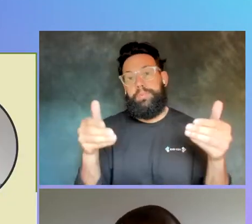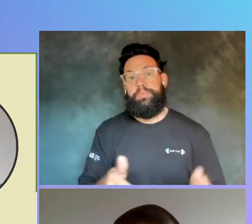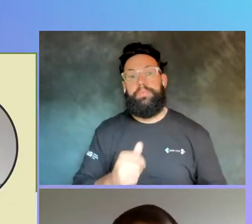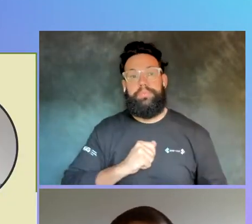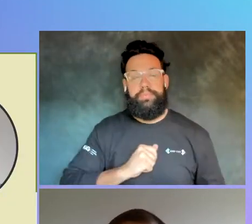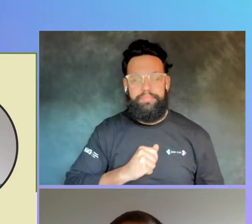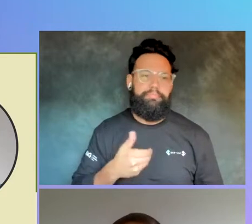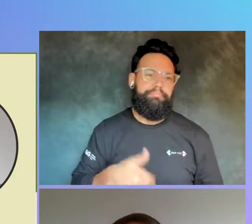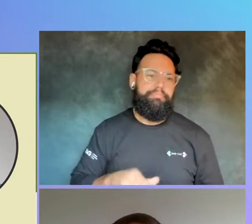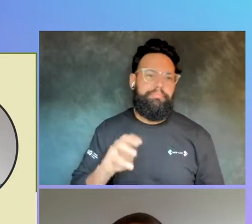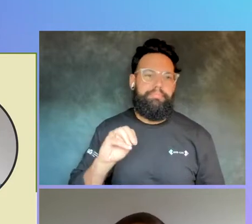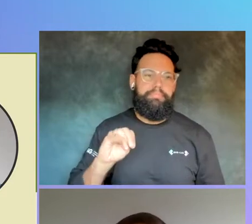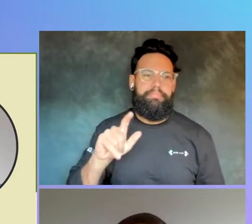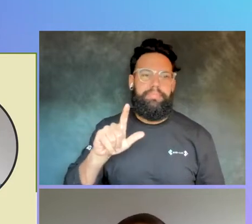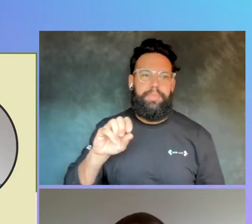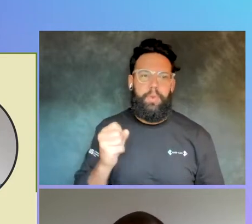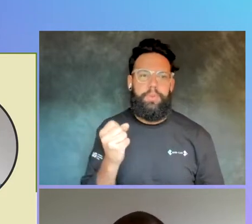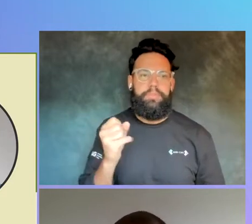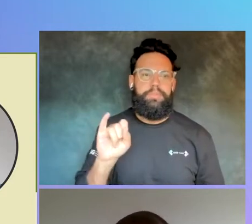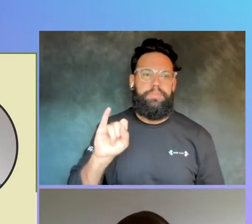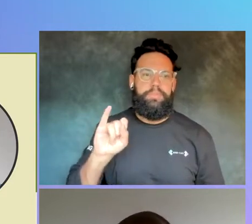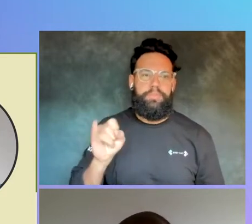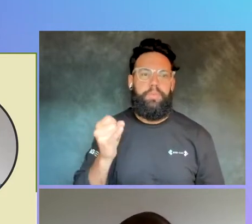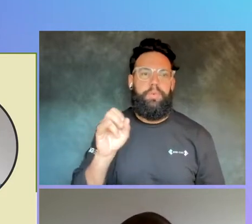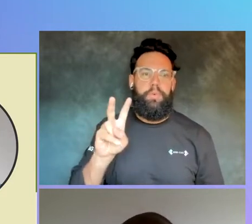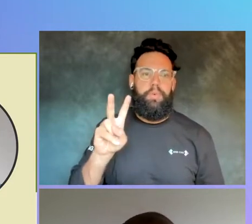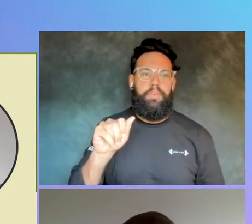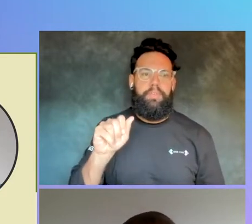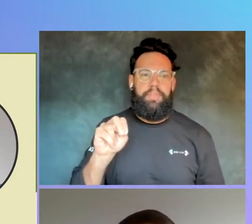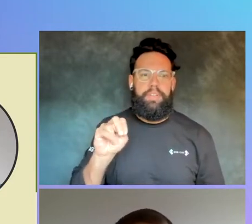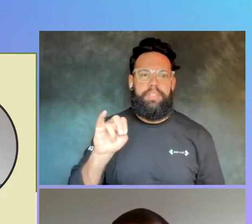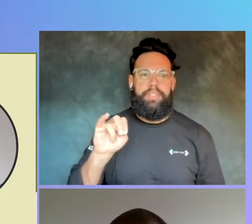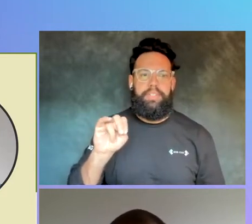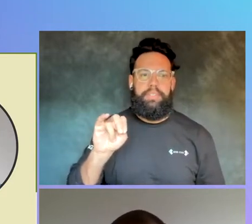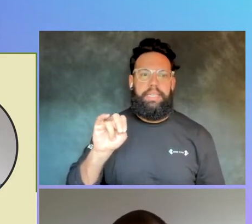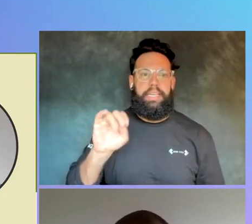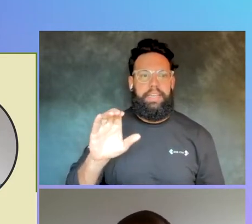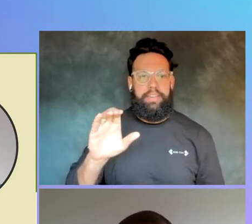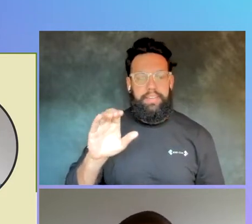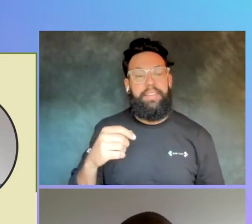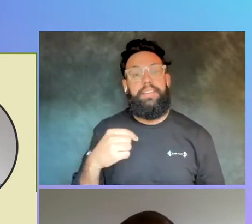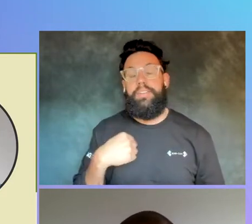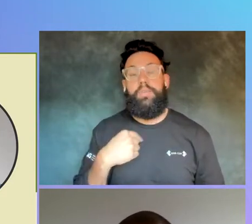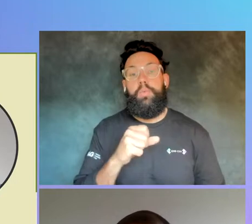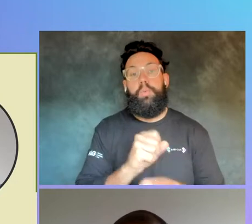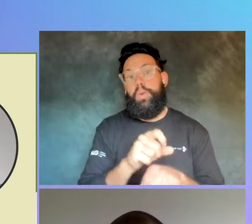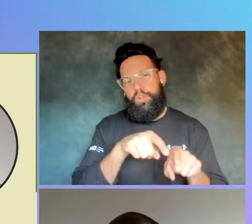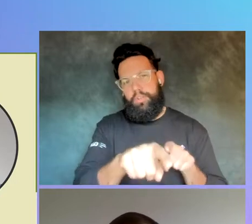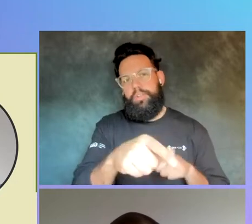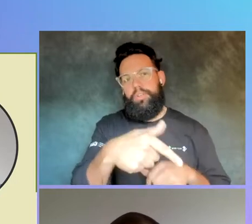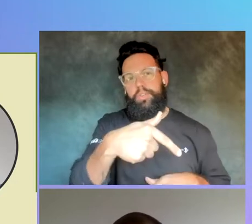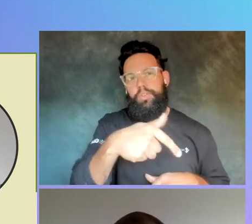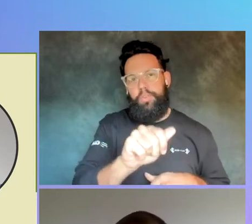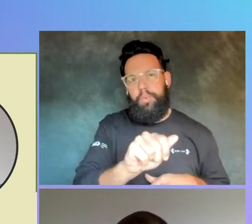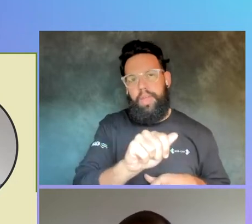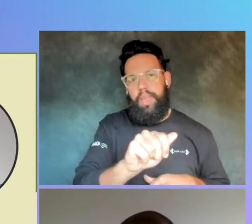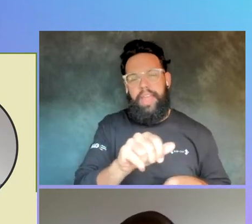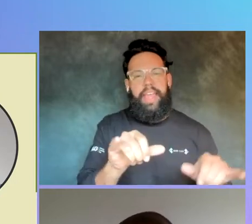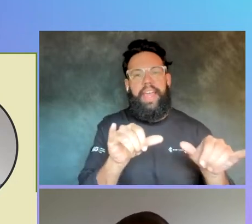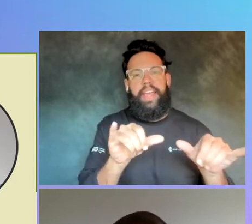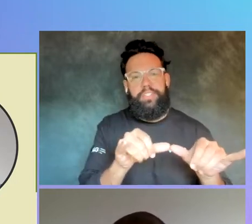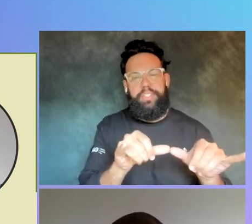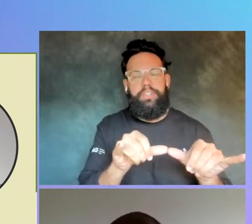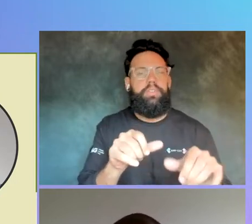is Miloš Ivanović. I'm a QA engineer for Alas, a company from Novi Sad, Serbia, and I focus